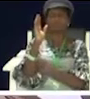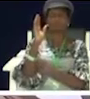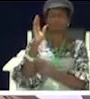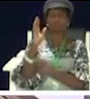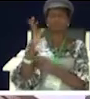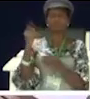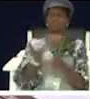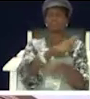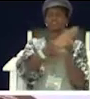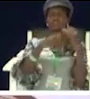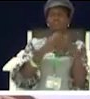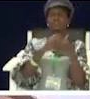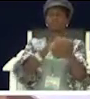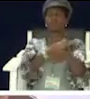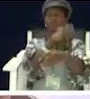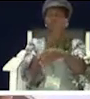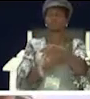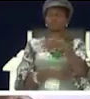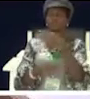the Almighty God,